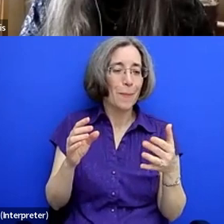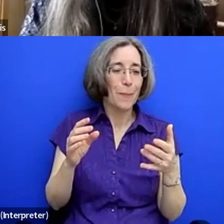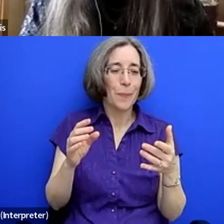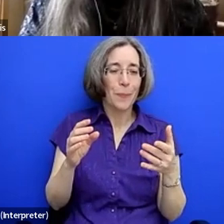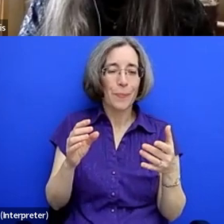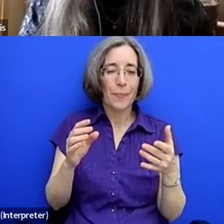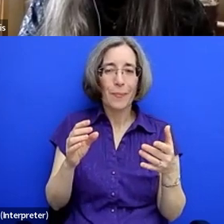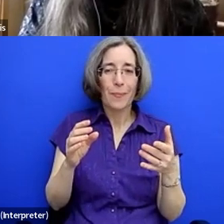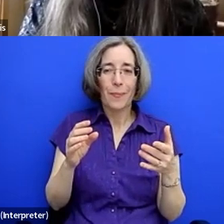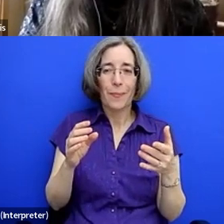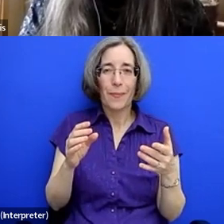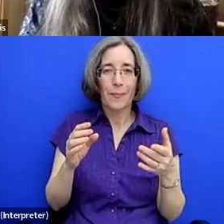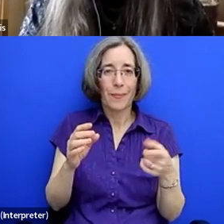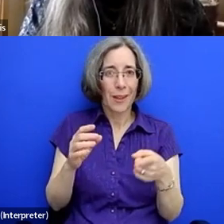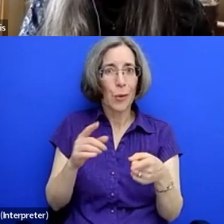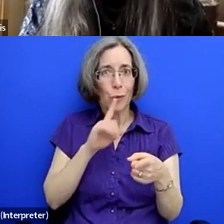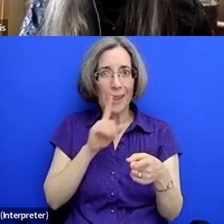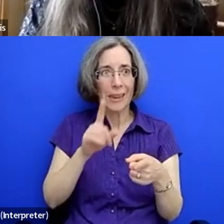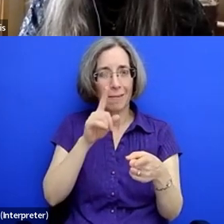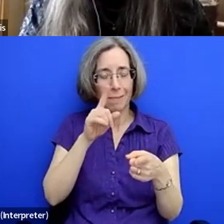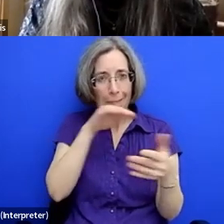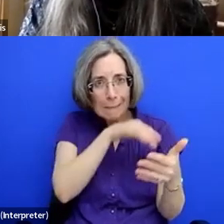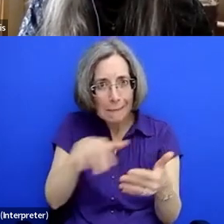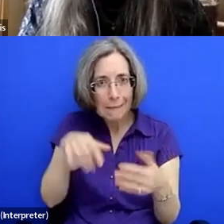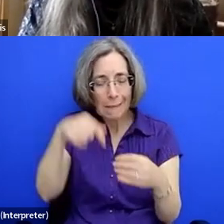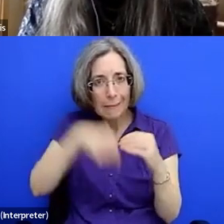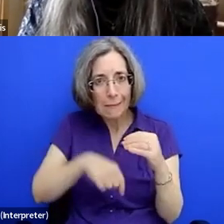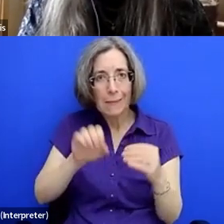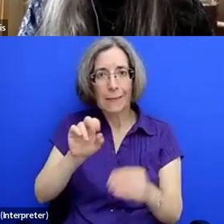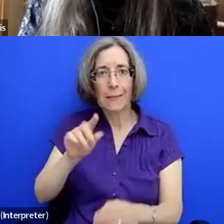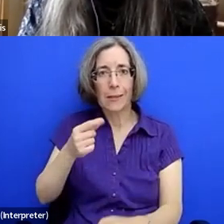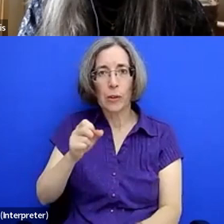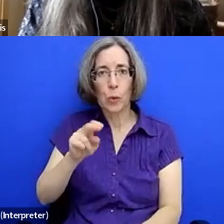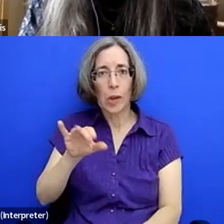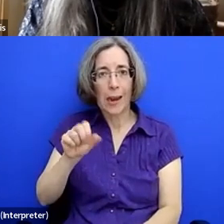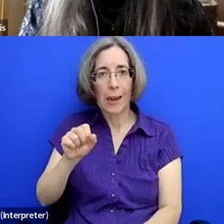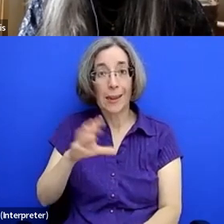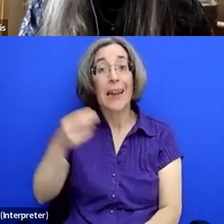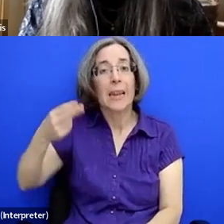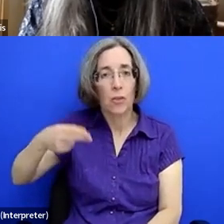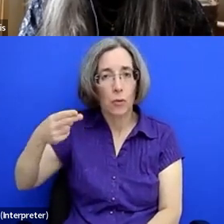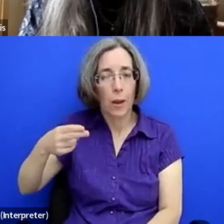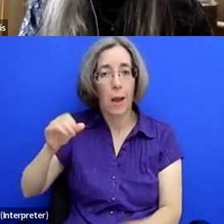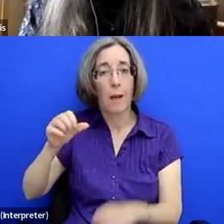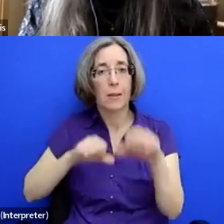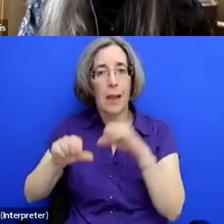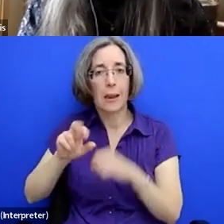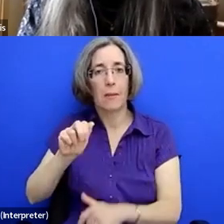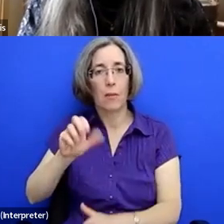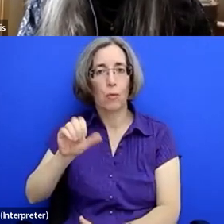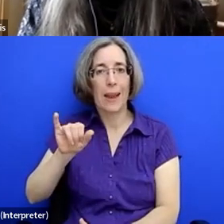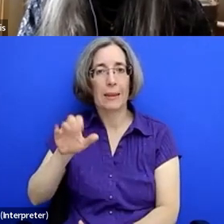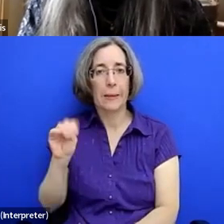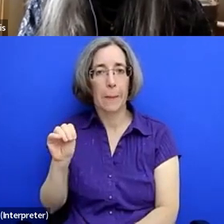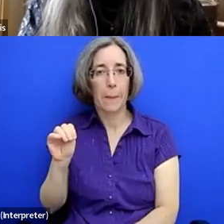have really done research into eugenics and the history of eugenics and the history of scientific racism. And I think, you know,